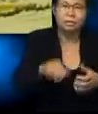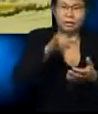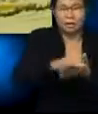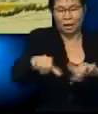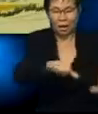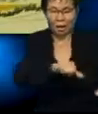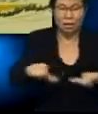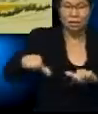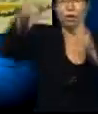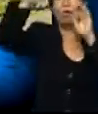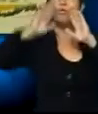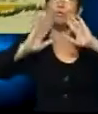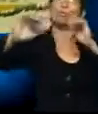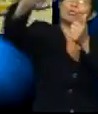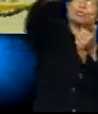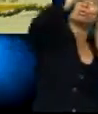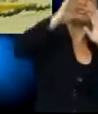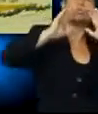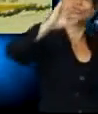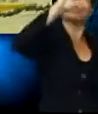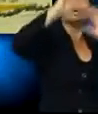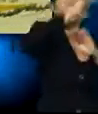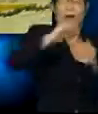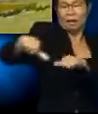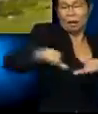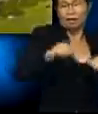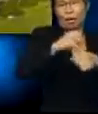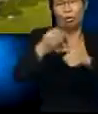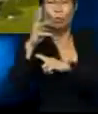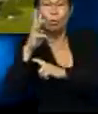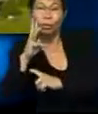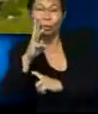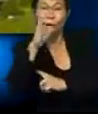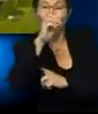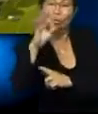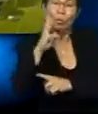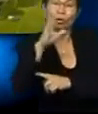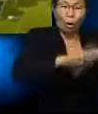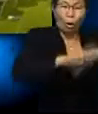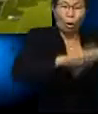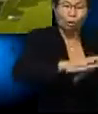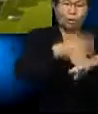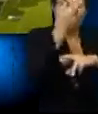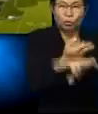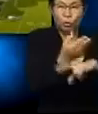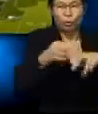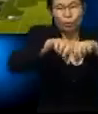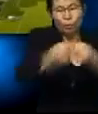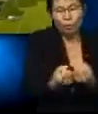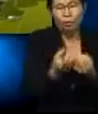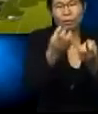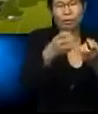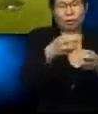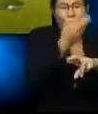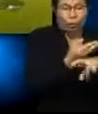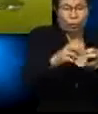The action of the wind and the action of water on the rock will break the rocks